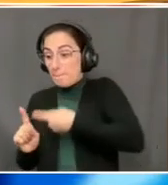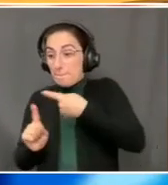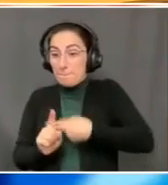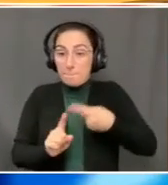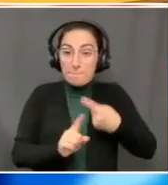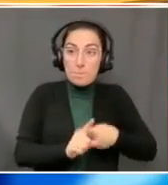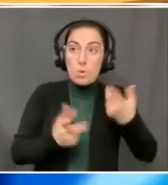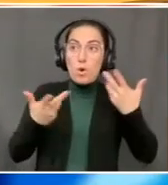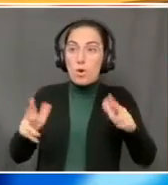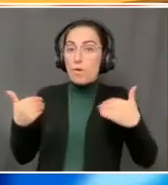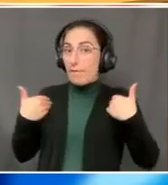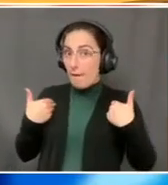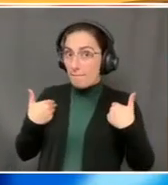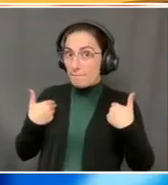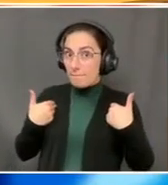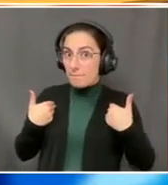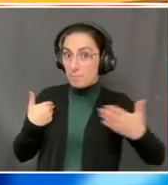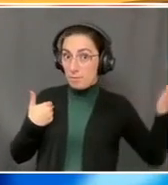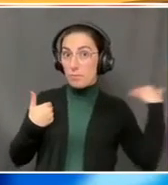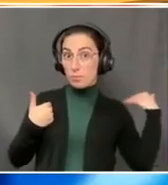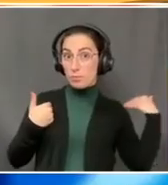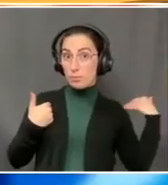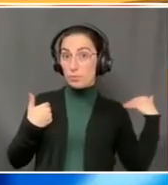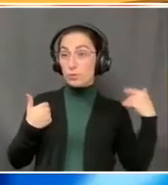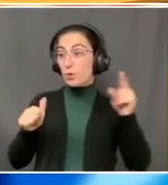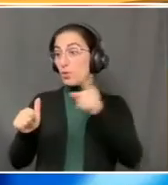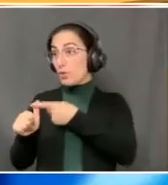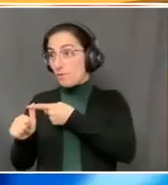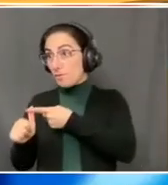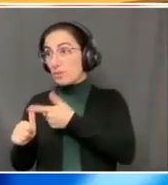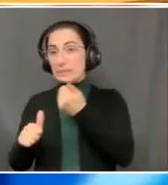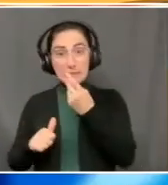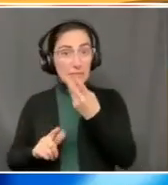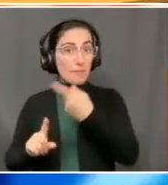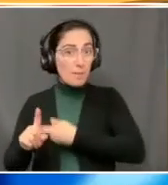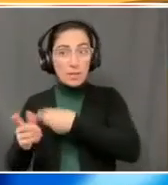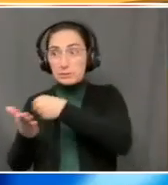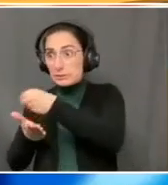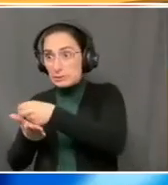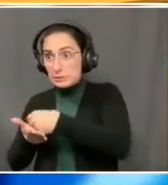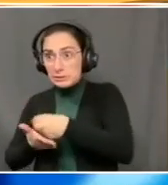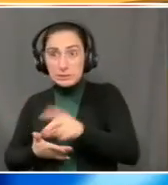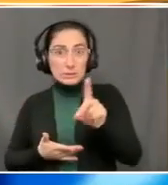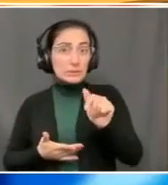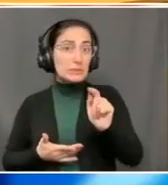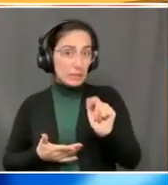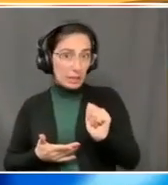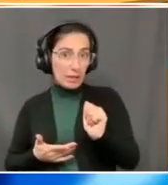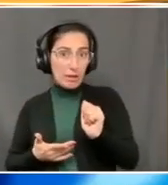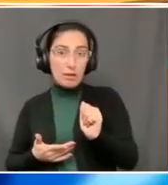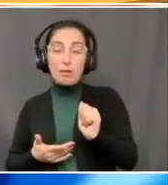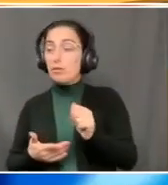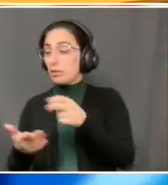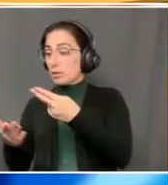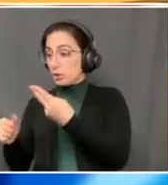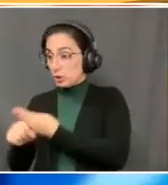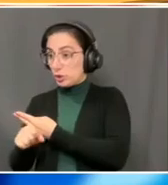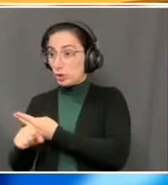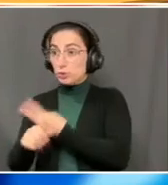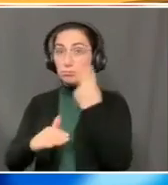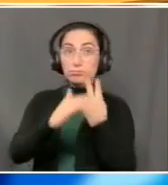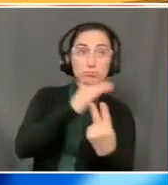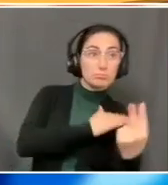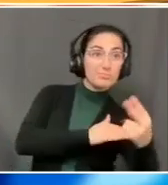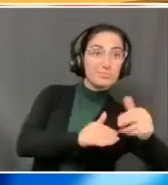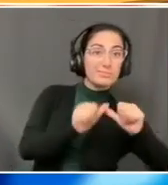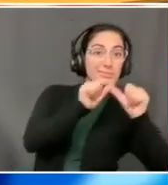have retrospectively. So when we look at first interim, there's several months of expenditure data that is used to project till the end of June.